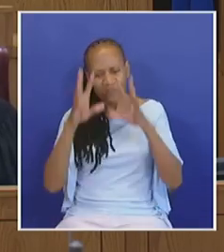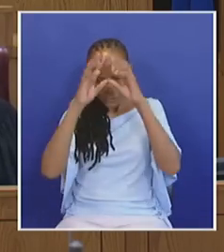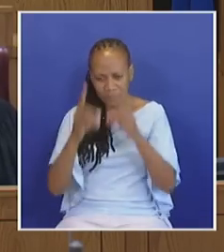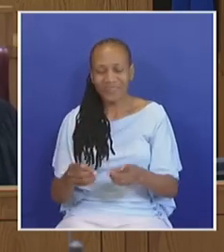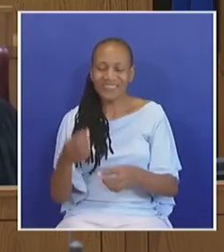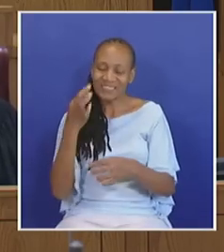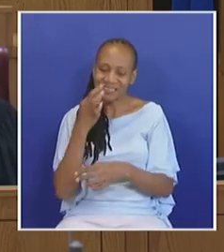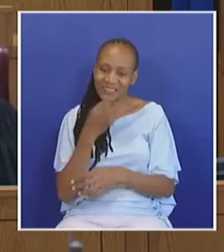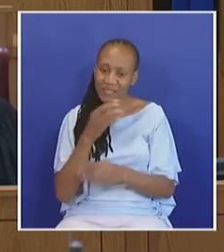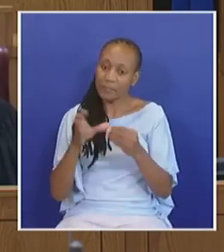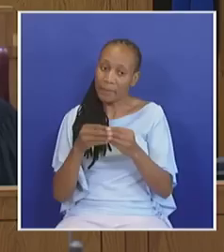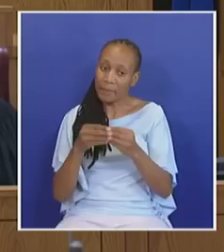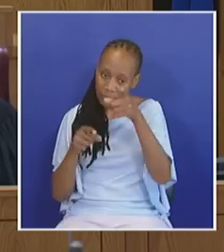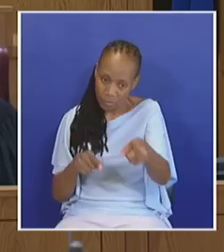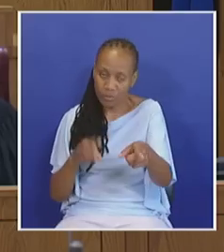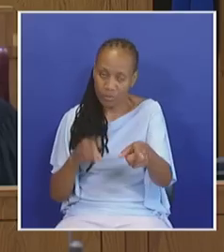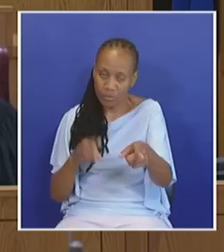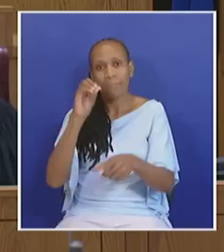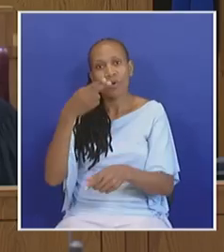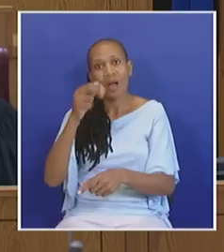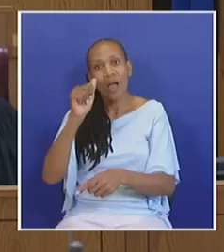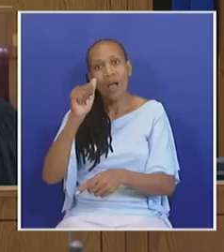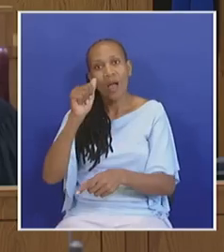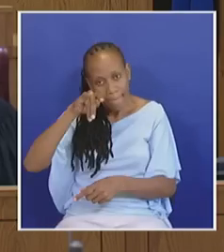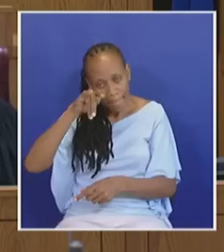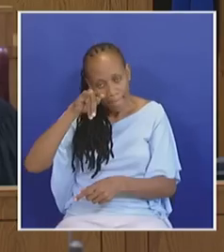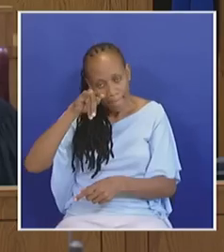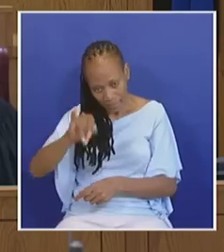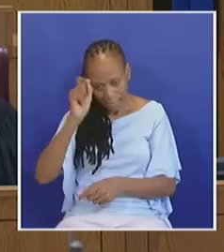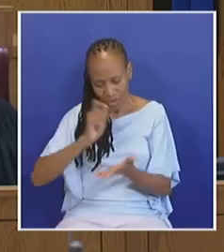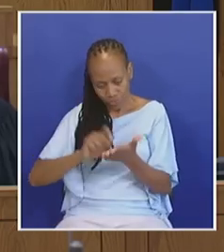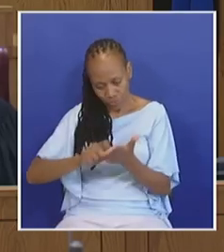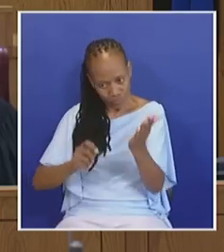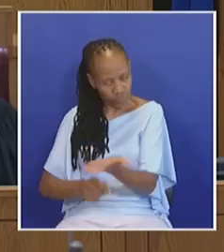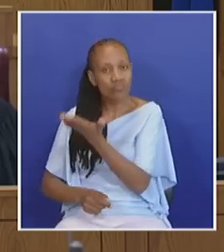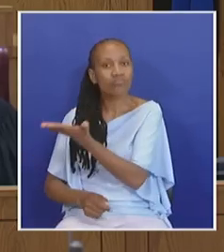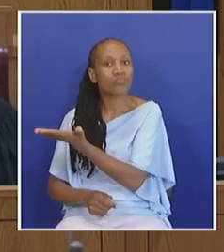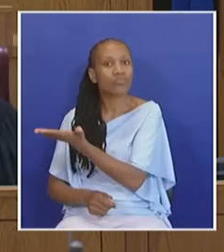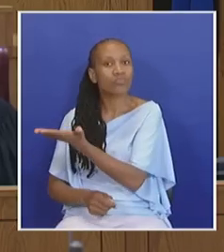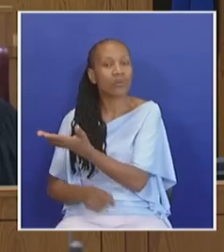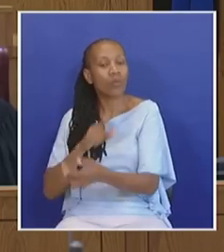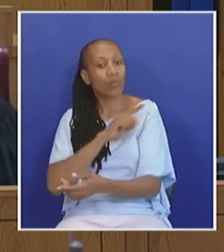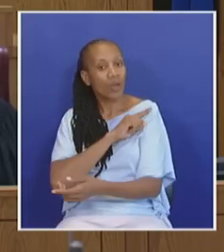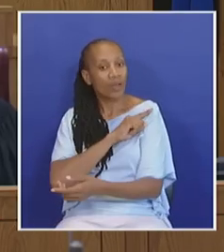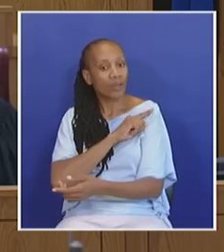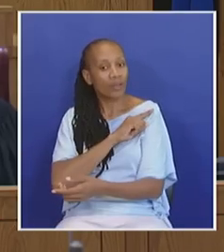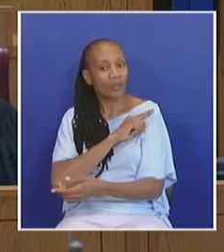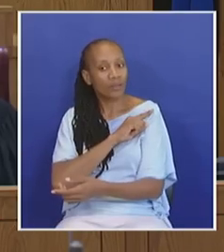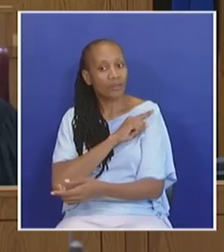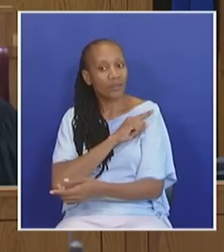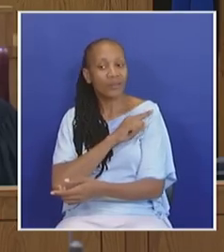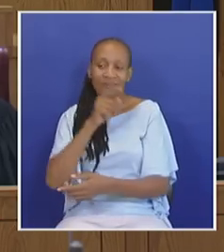member, Mohapi, must make a substantive motion because of the way the Honorable Mateis